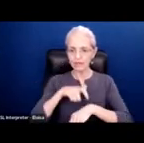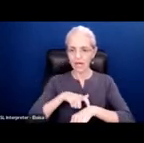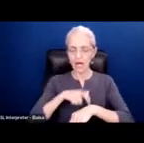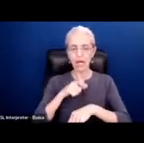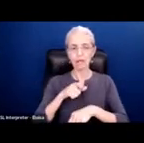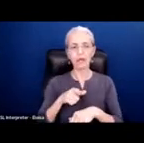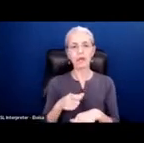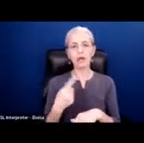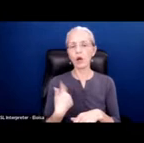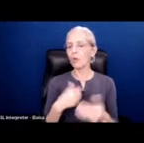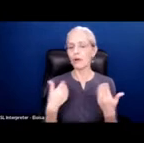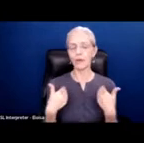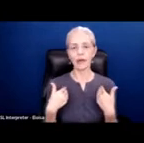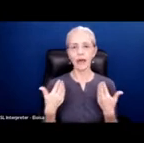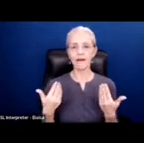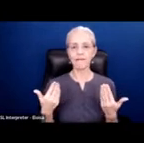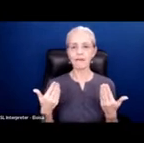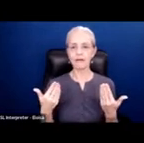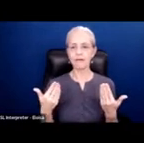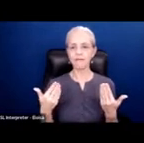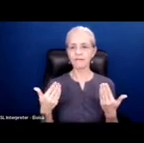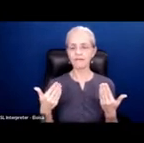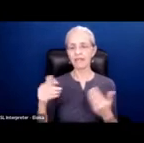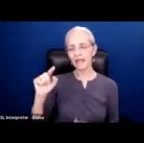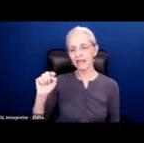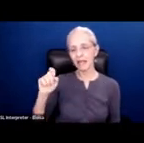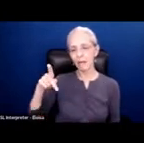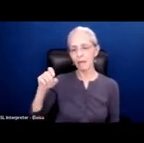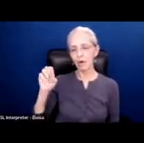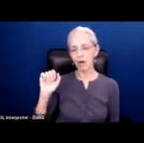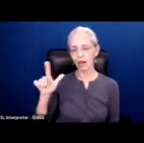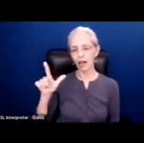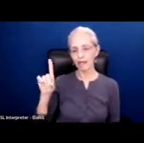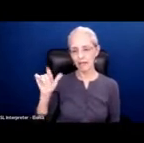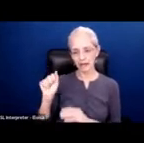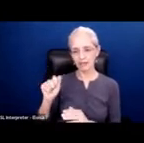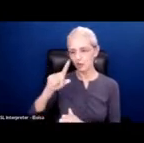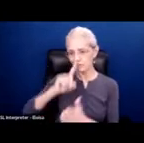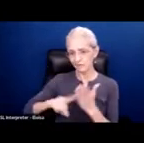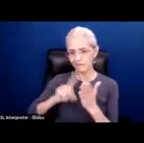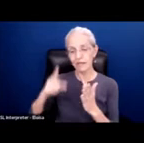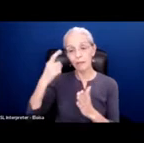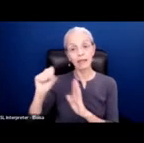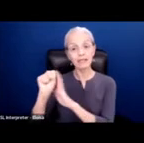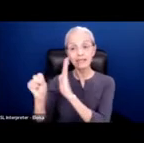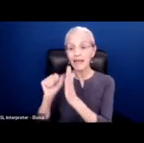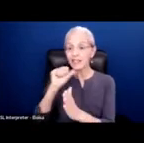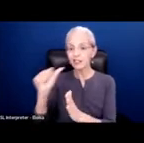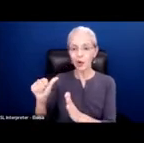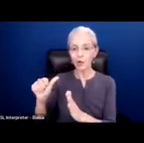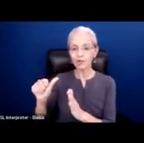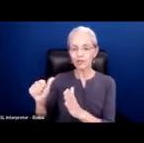do not currently have temporal data to look at because states do not sample